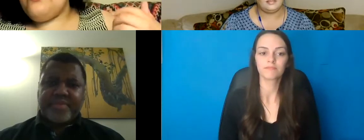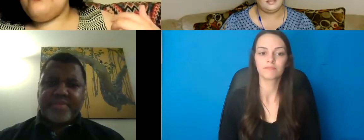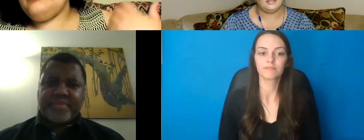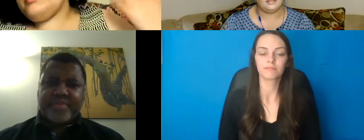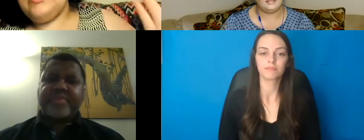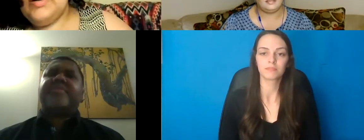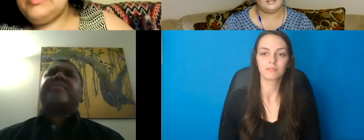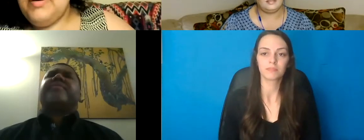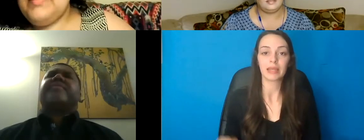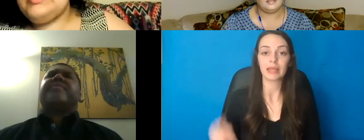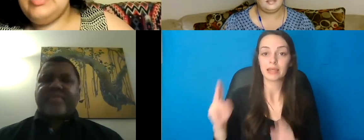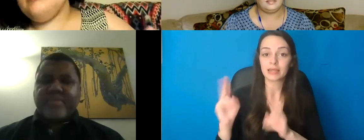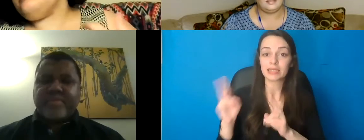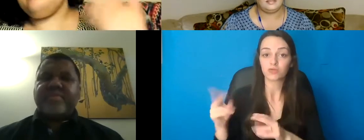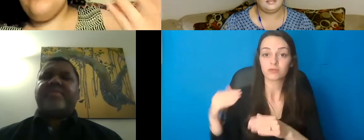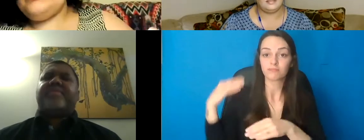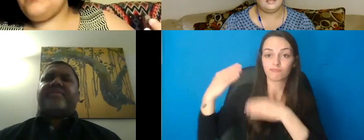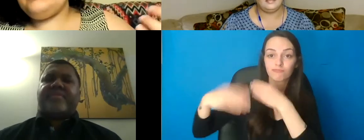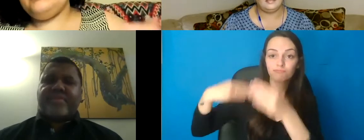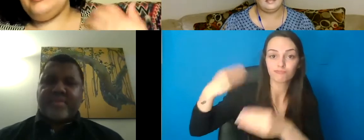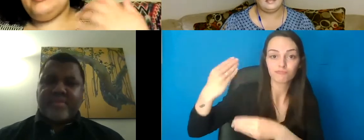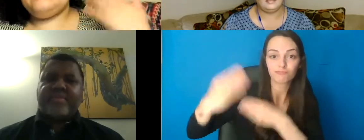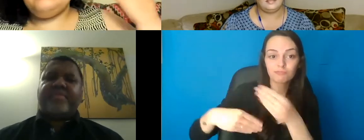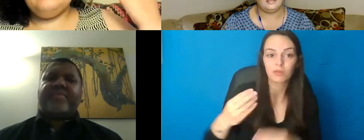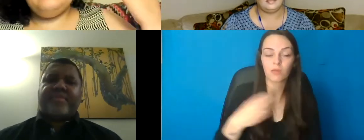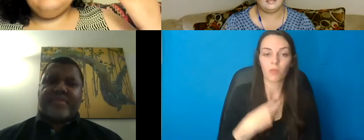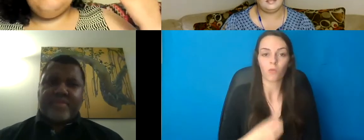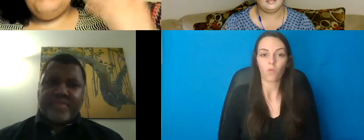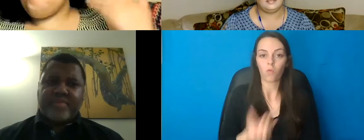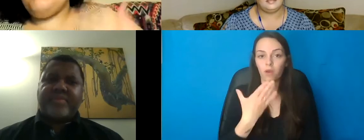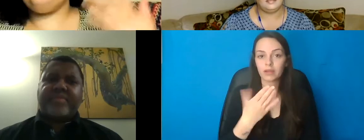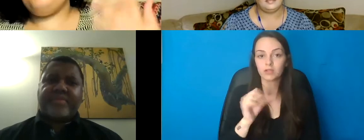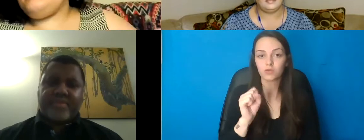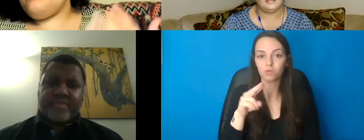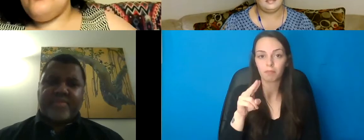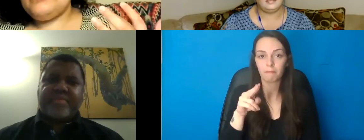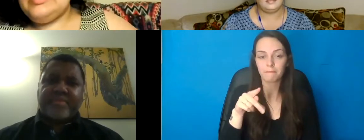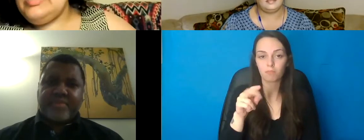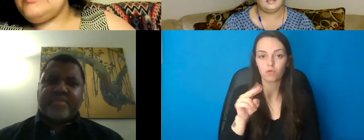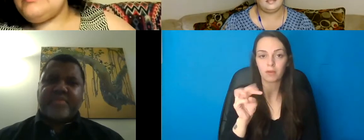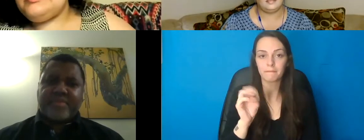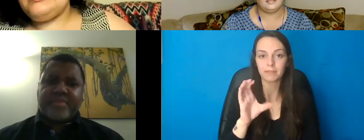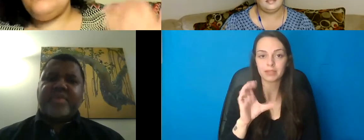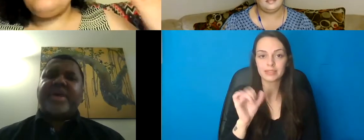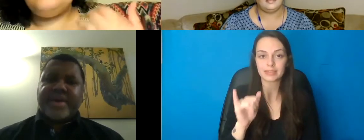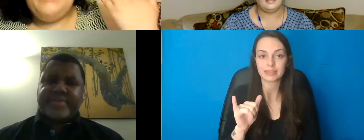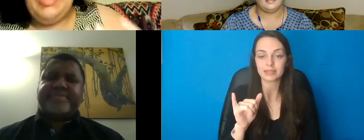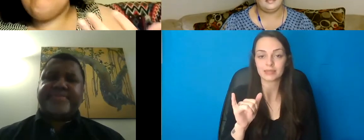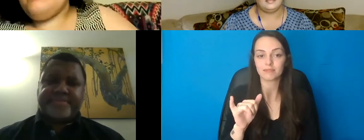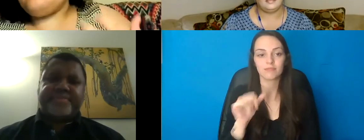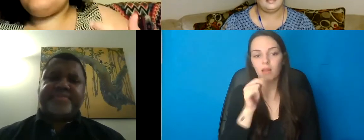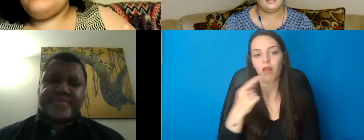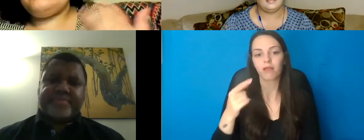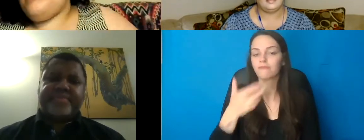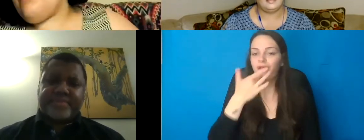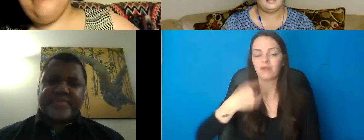wealth attached to white supremacy. Like that white supremacy has been very picky on who receives, to have